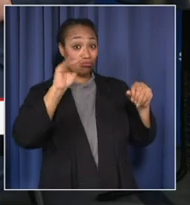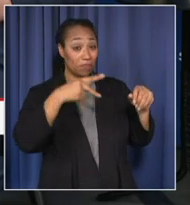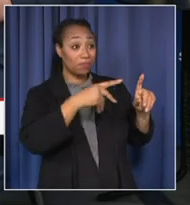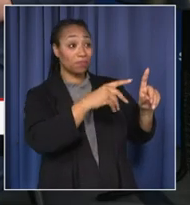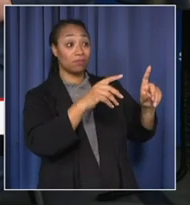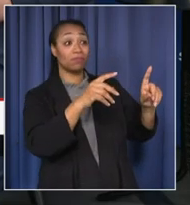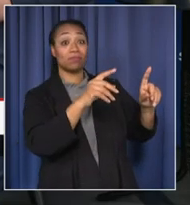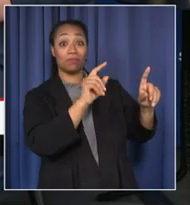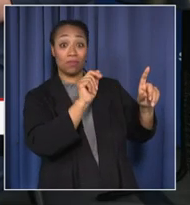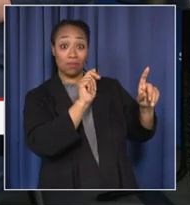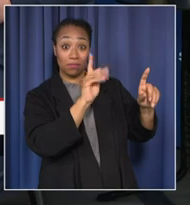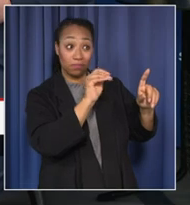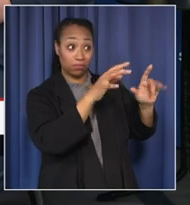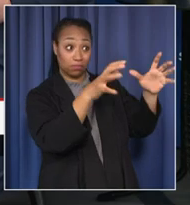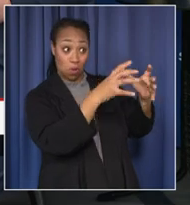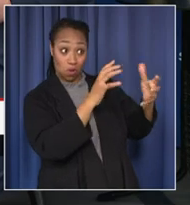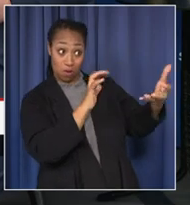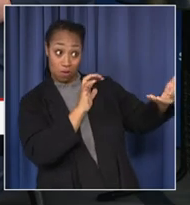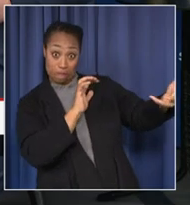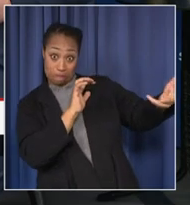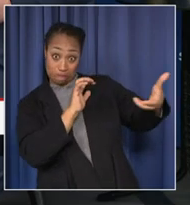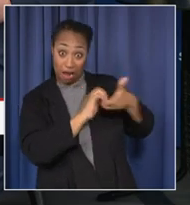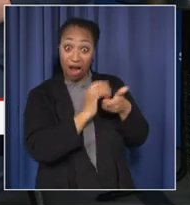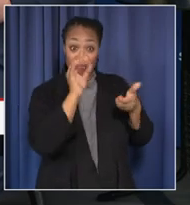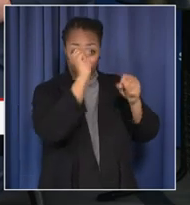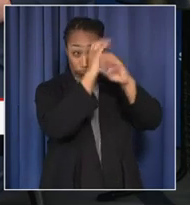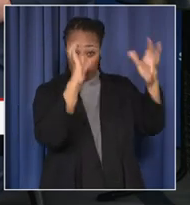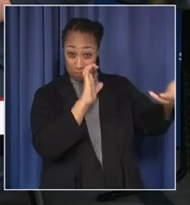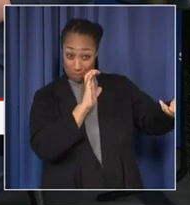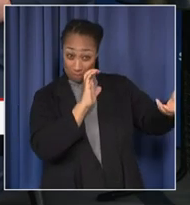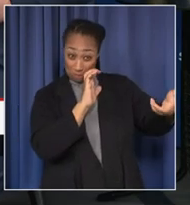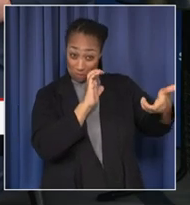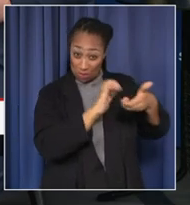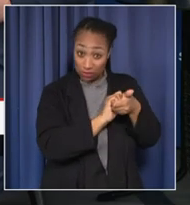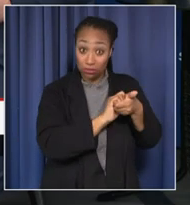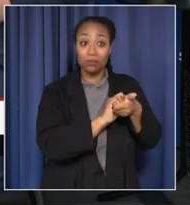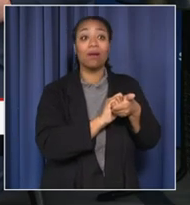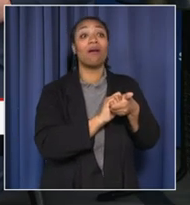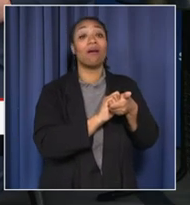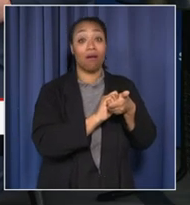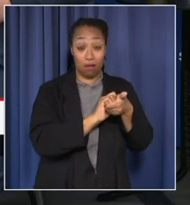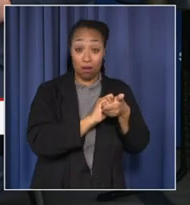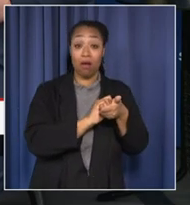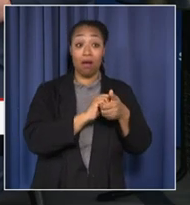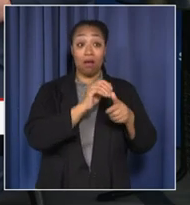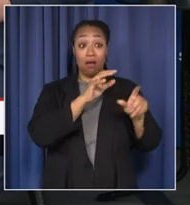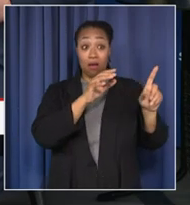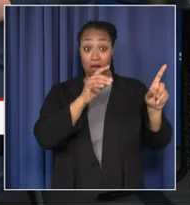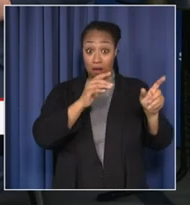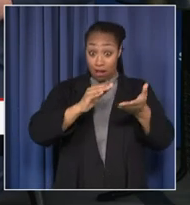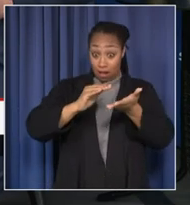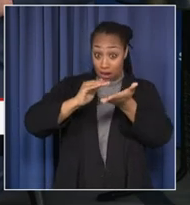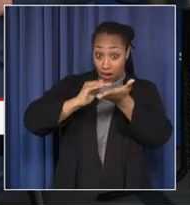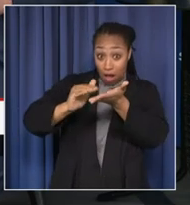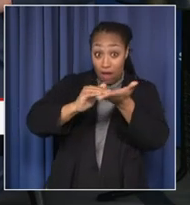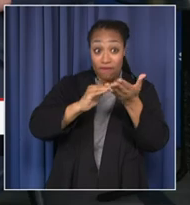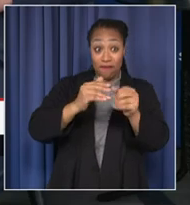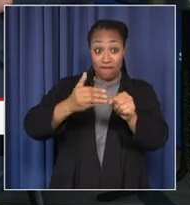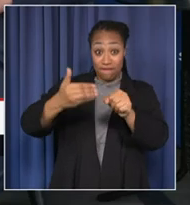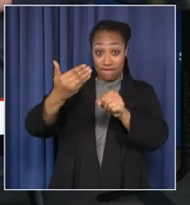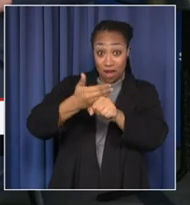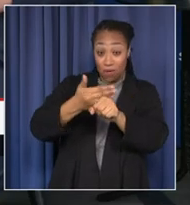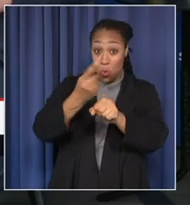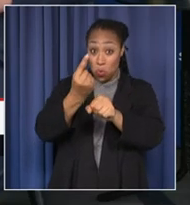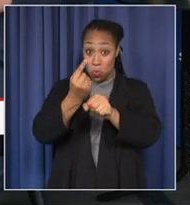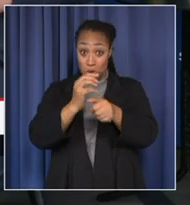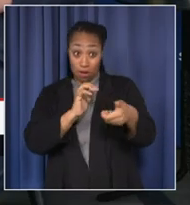unemployment, with the separations that they're making, will work for government workers. I want to pivot. I want to ask